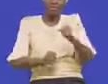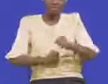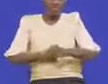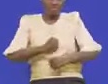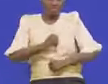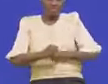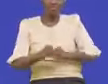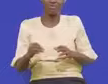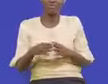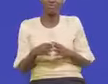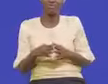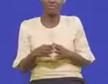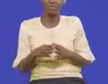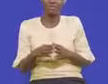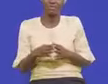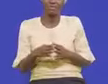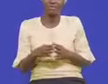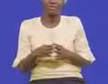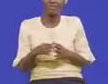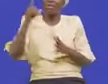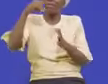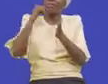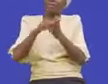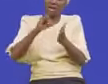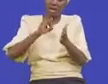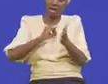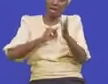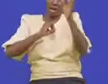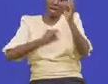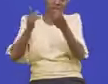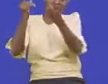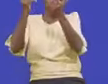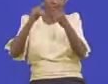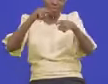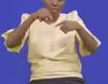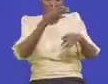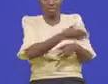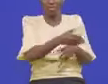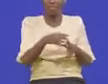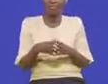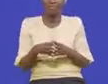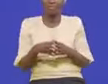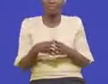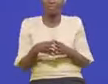fukpekpe mele o. Egblɔ a madzo yi anyigba dzi.